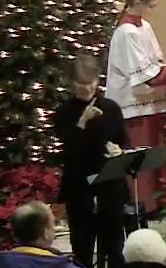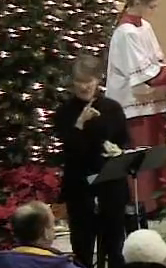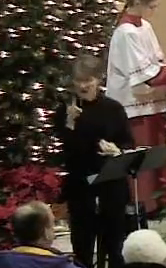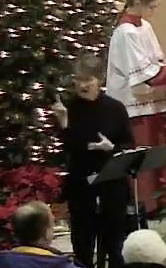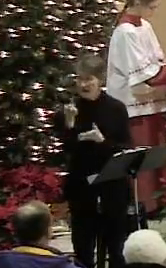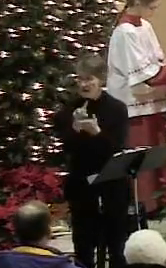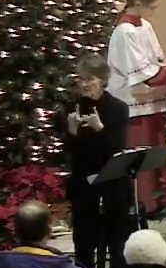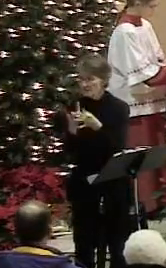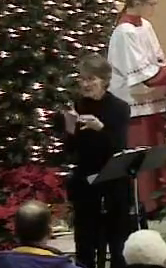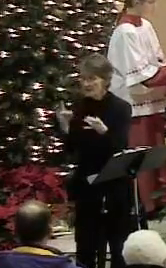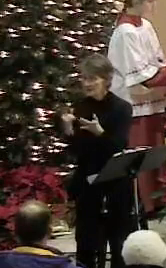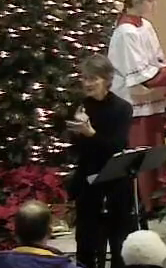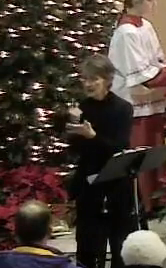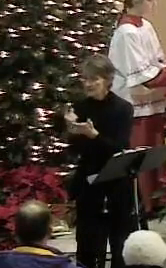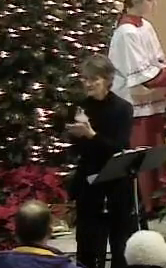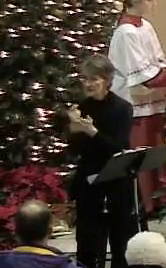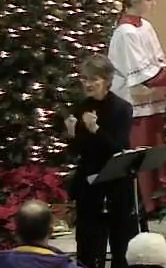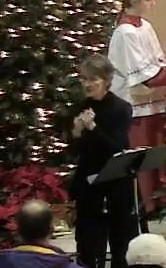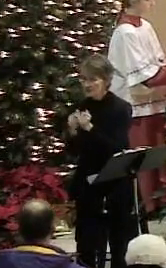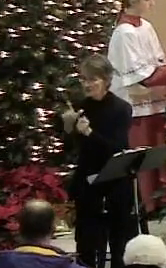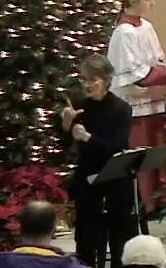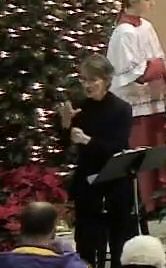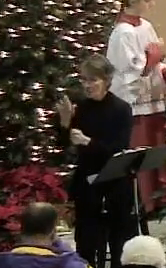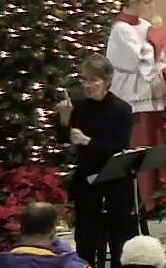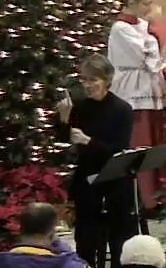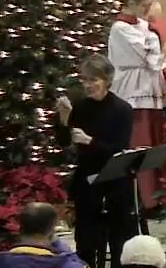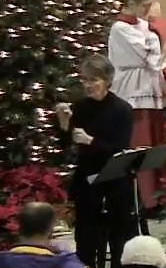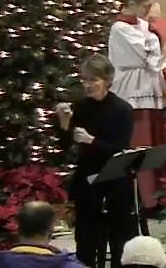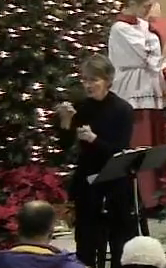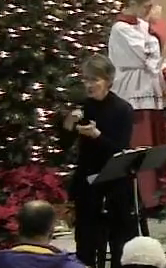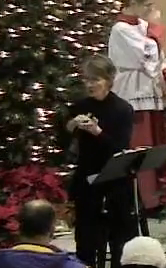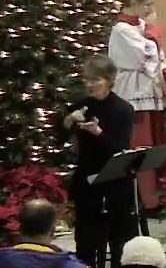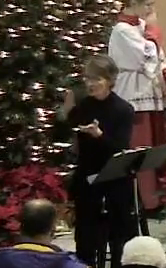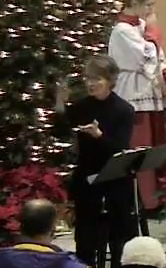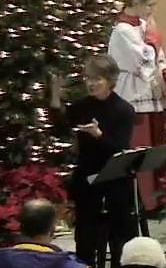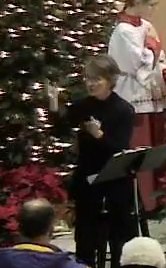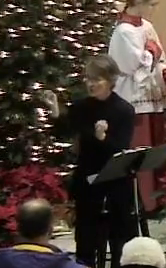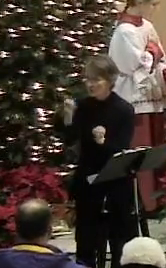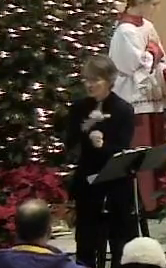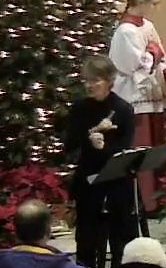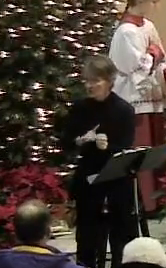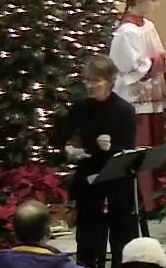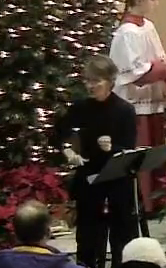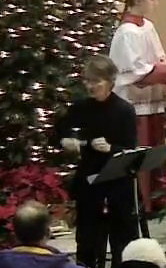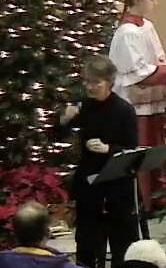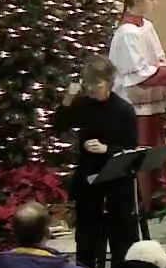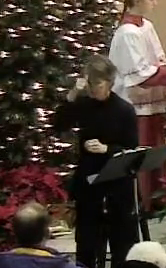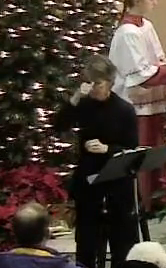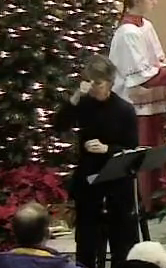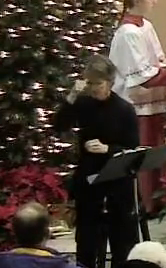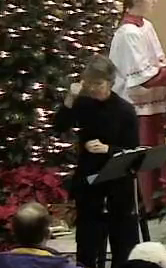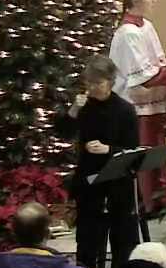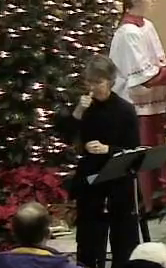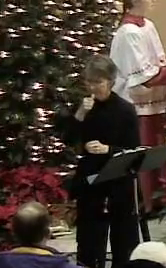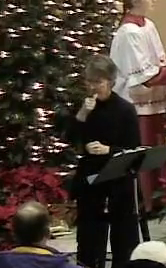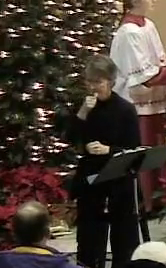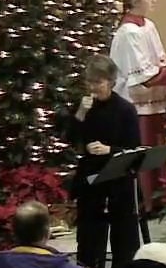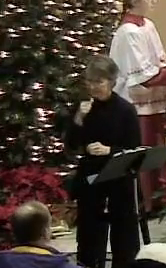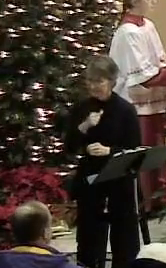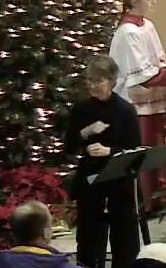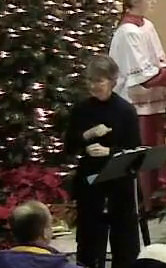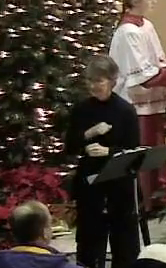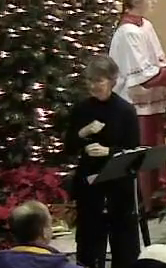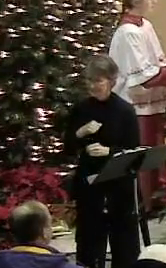A reading from the Holy Gospel according to Luke. Glory to you, O Lord. The shepherds went in